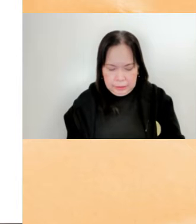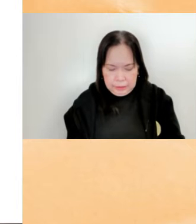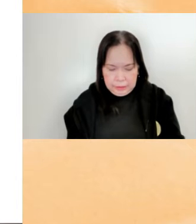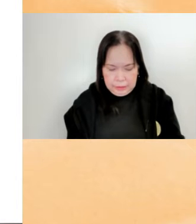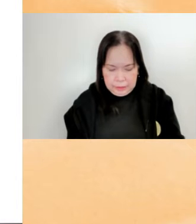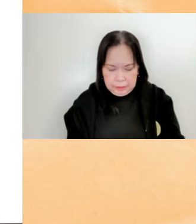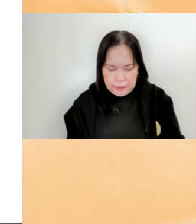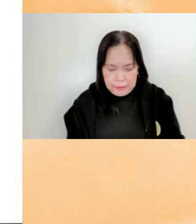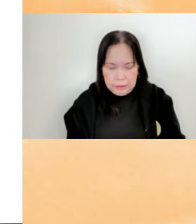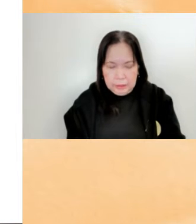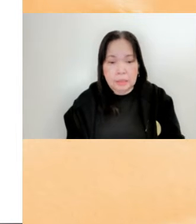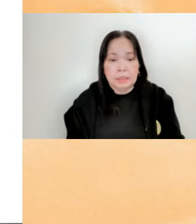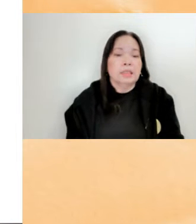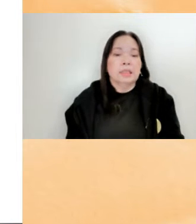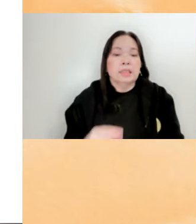source, the